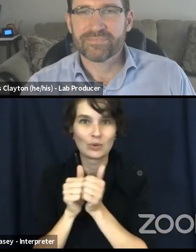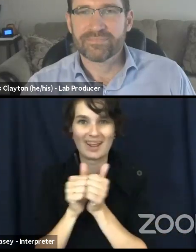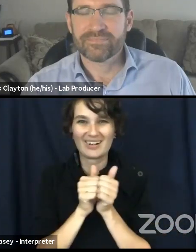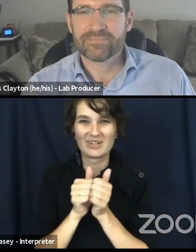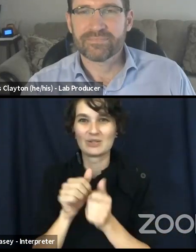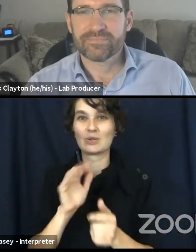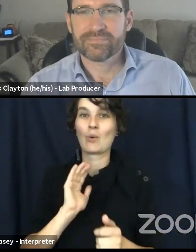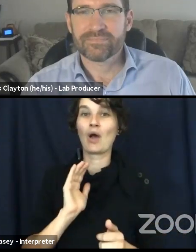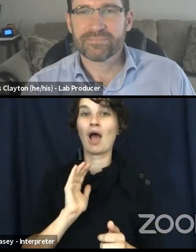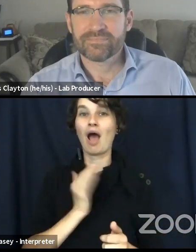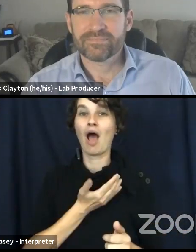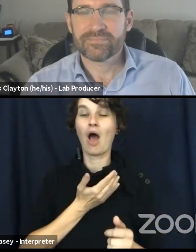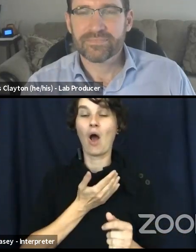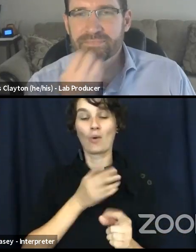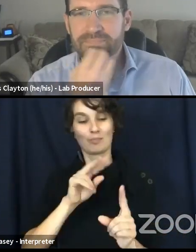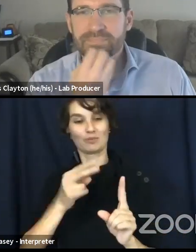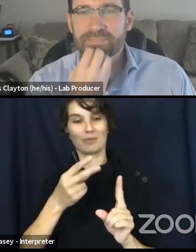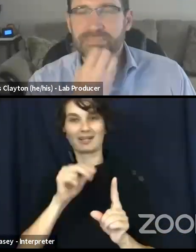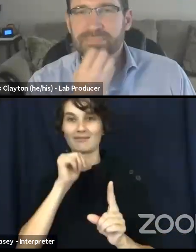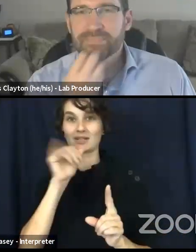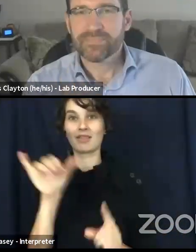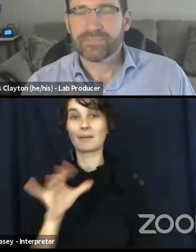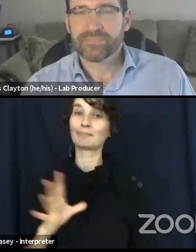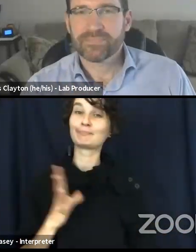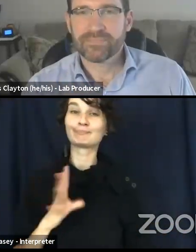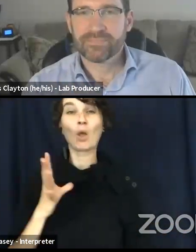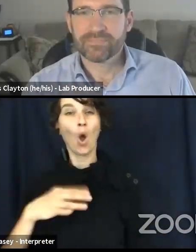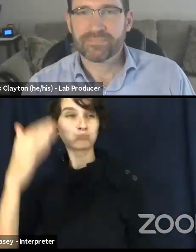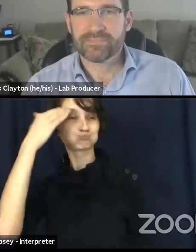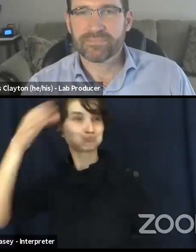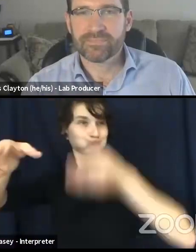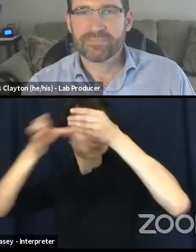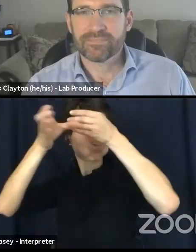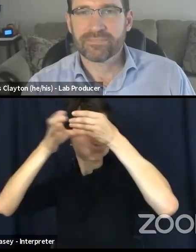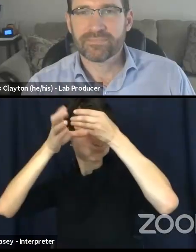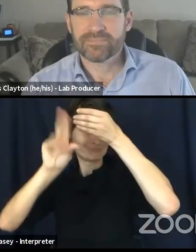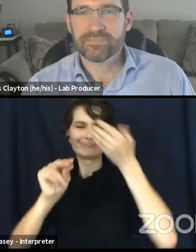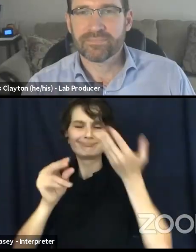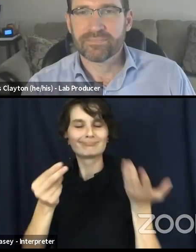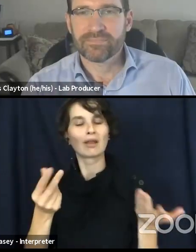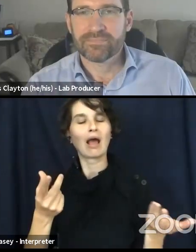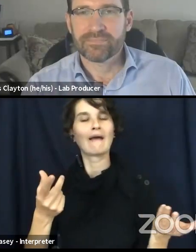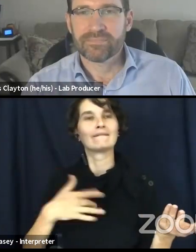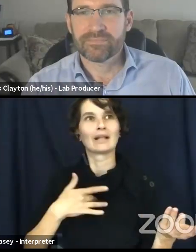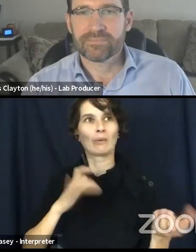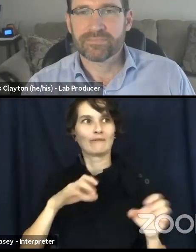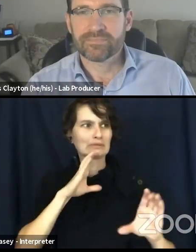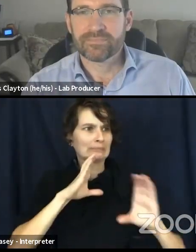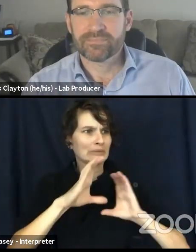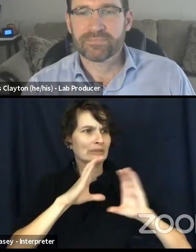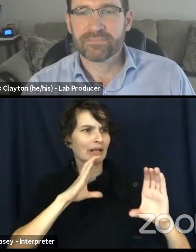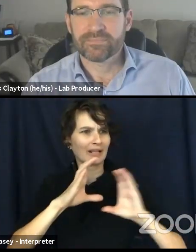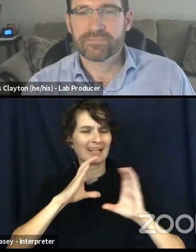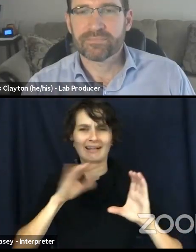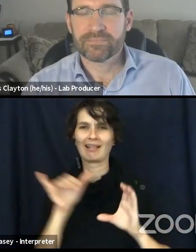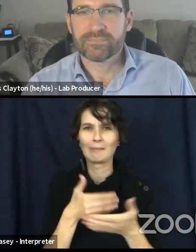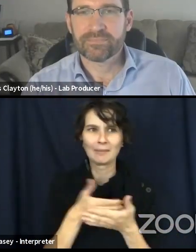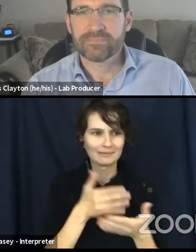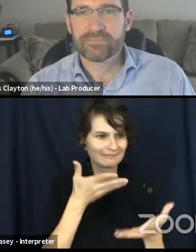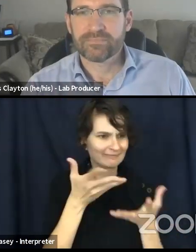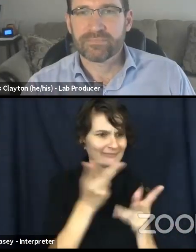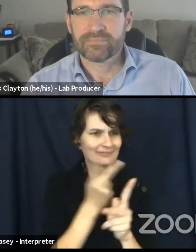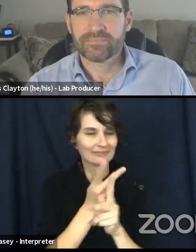polished or sophisticated. So we're just kind of try to communicate what we see, which I often think is one of the most important things.